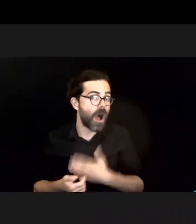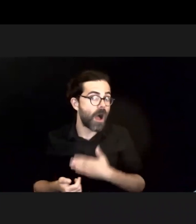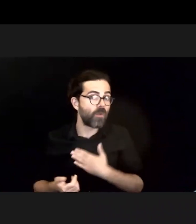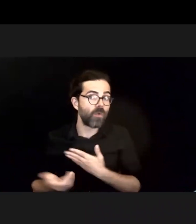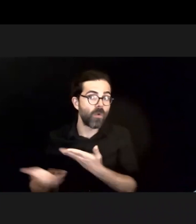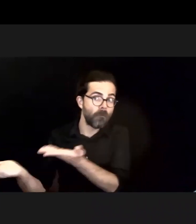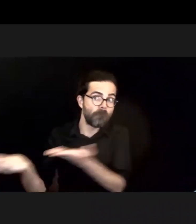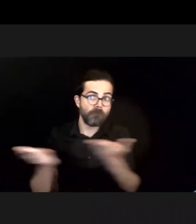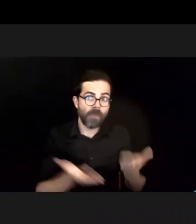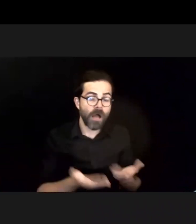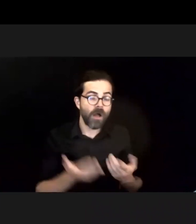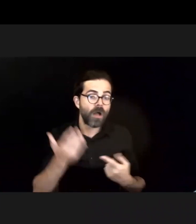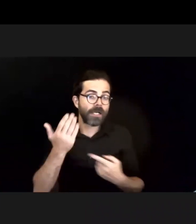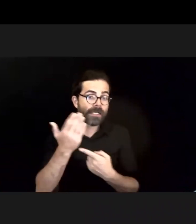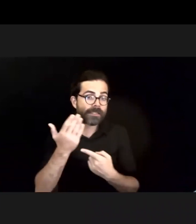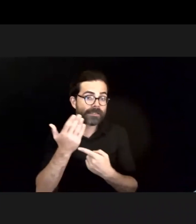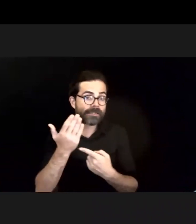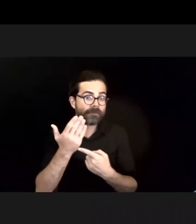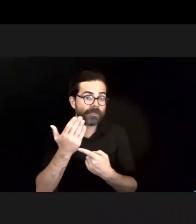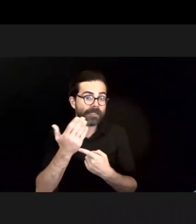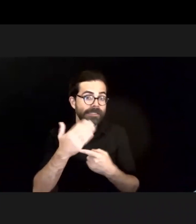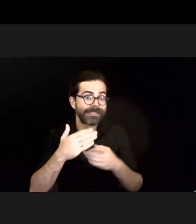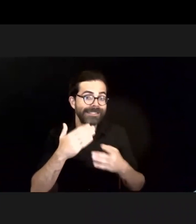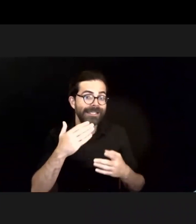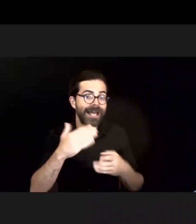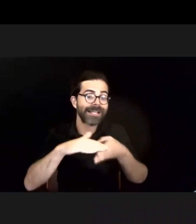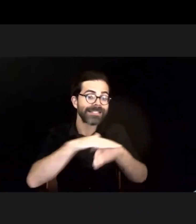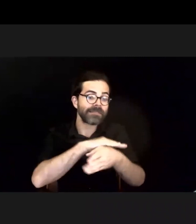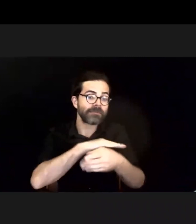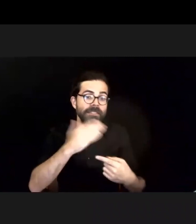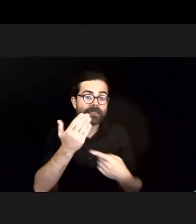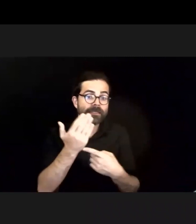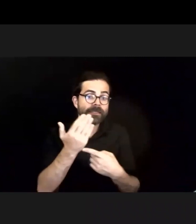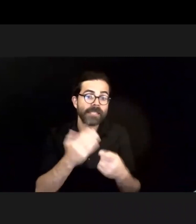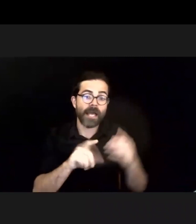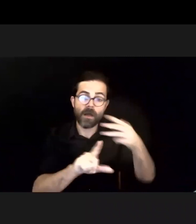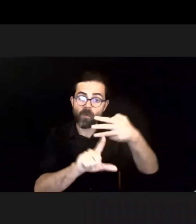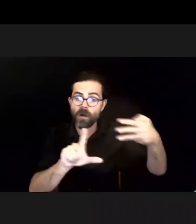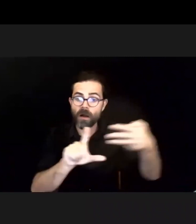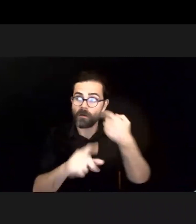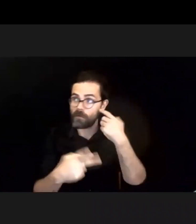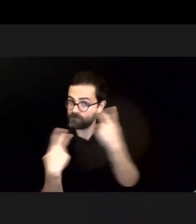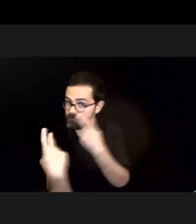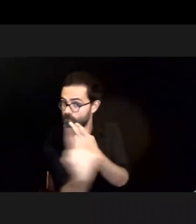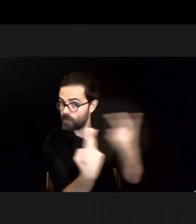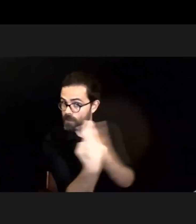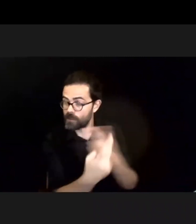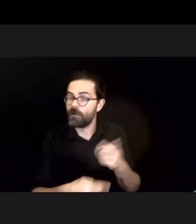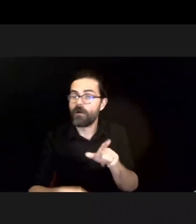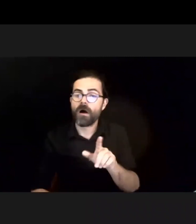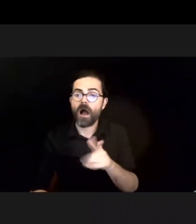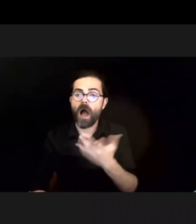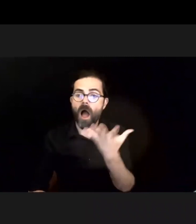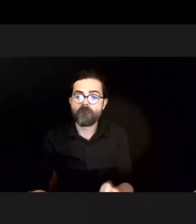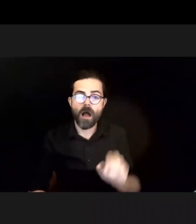the project and how you can participate in the network, either via the mapping tool or the forum. This workshop has